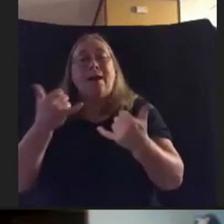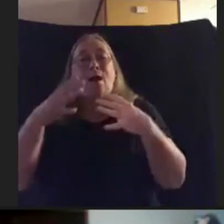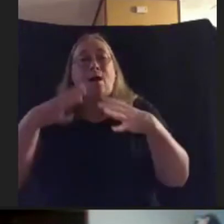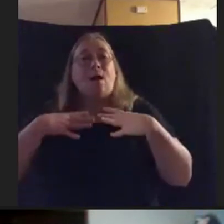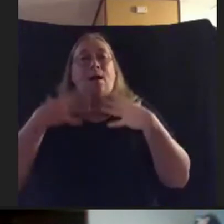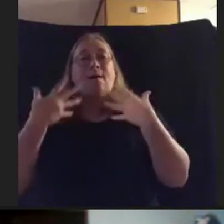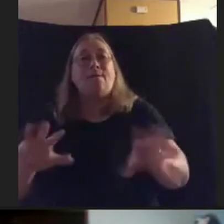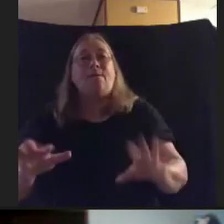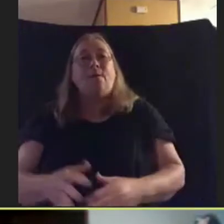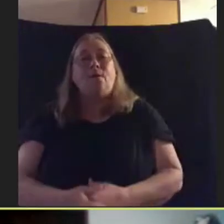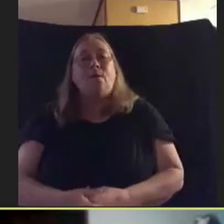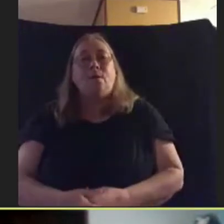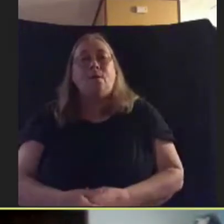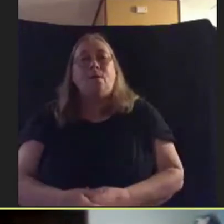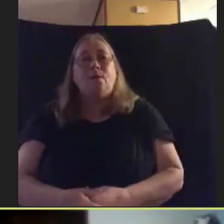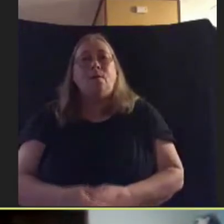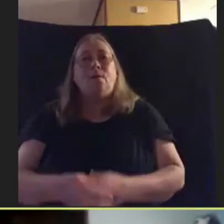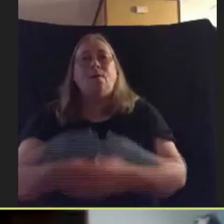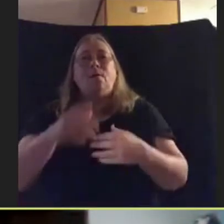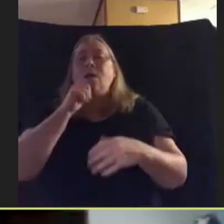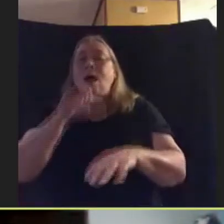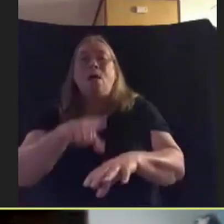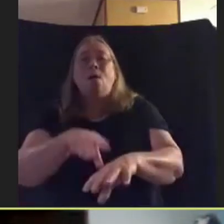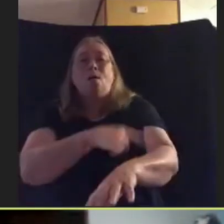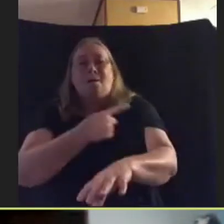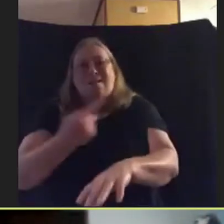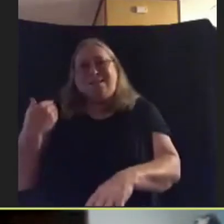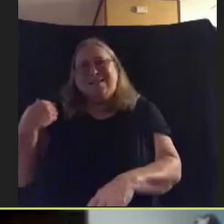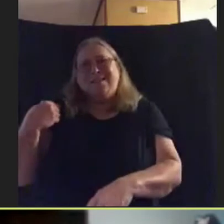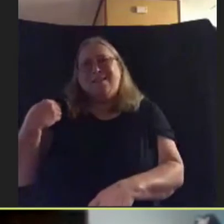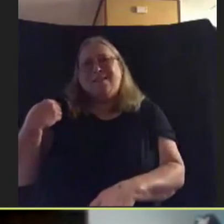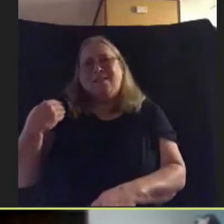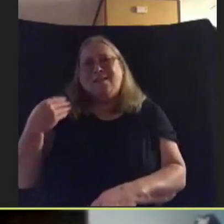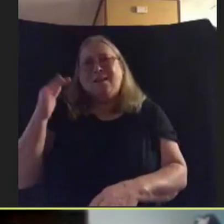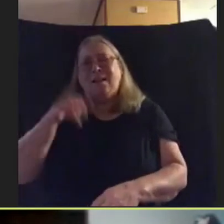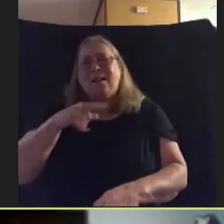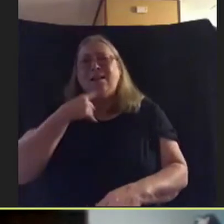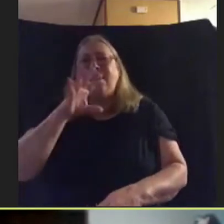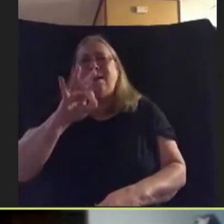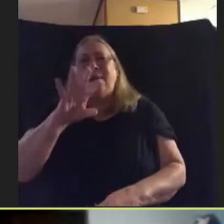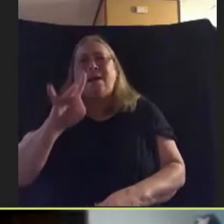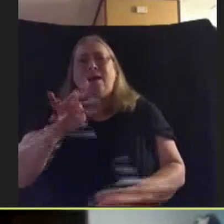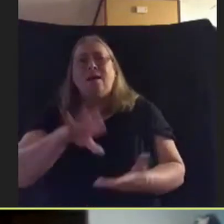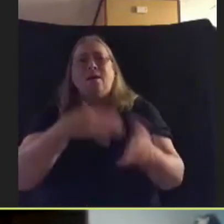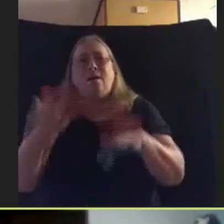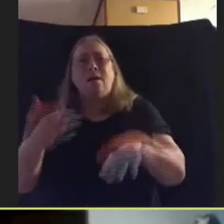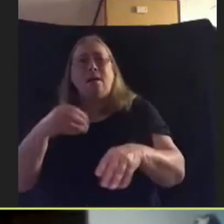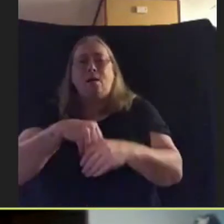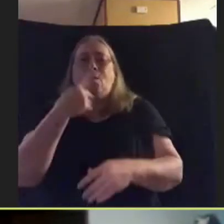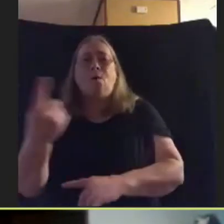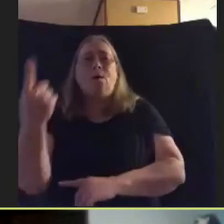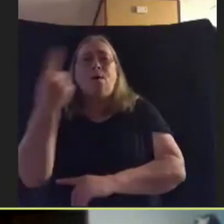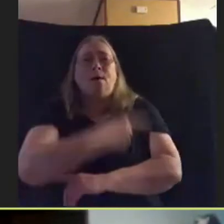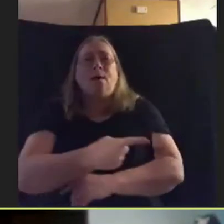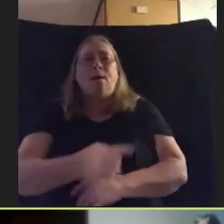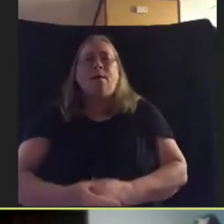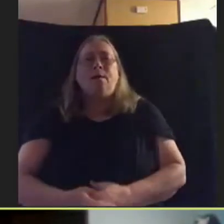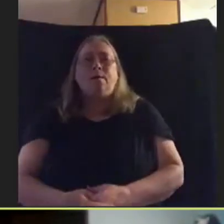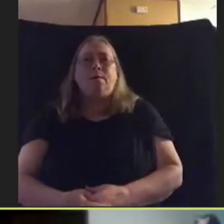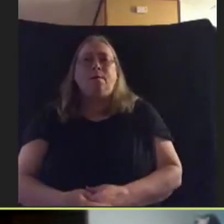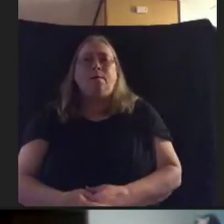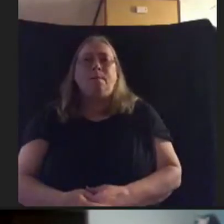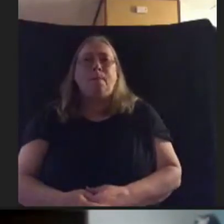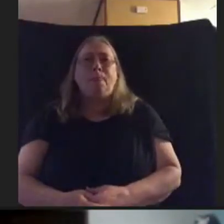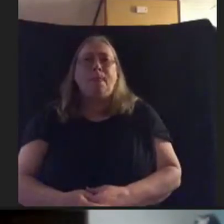the holidays. So. And it hadn't been too long ago that we said 98 deaths in one day. Mm-hmm.